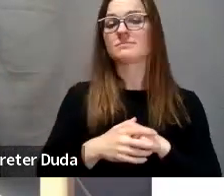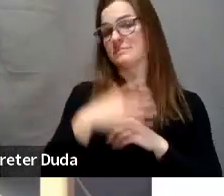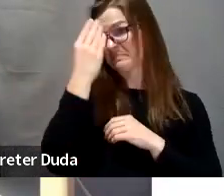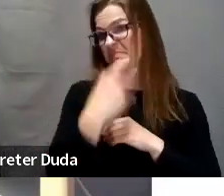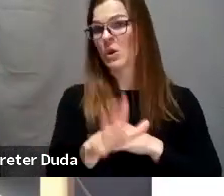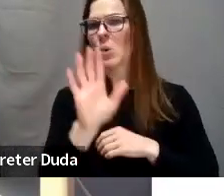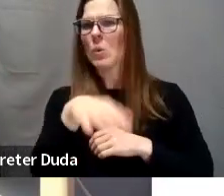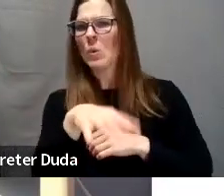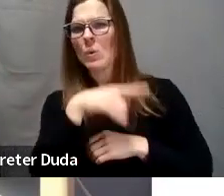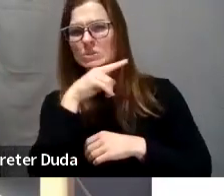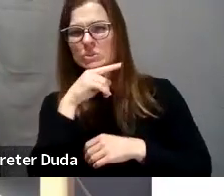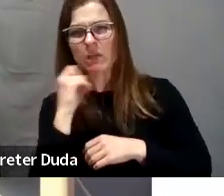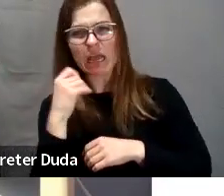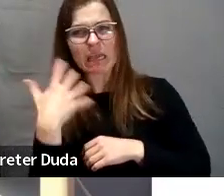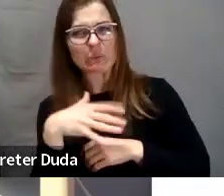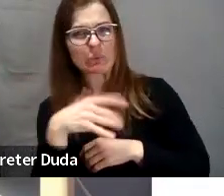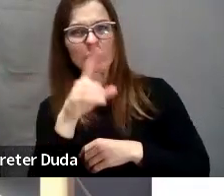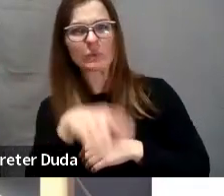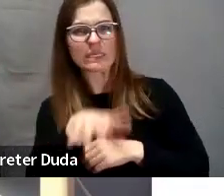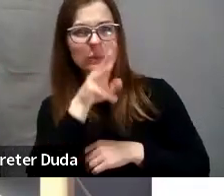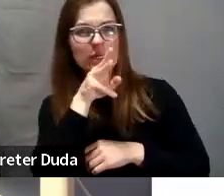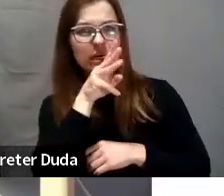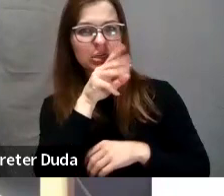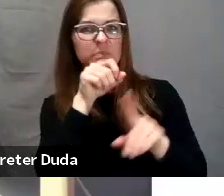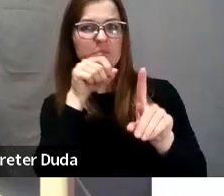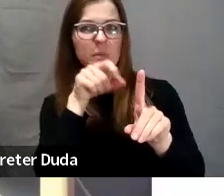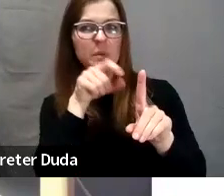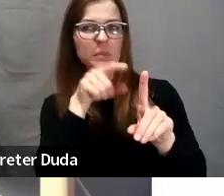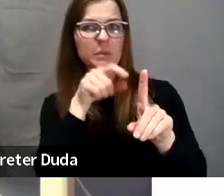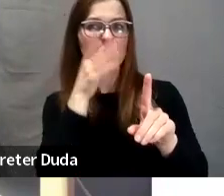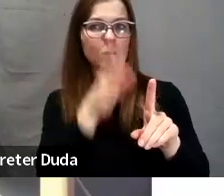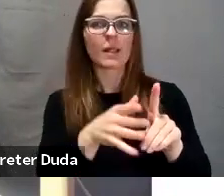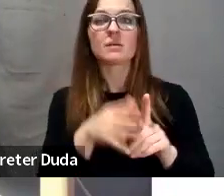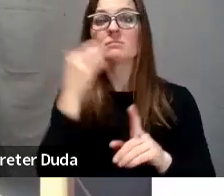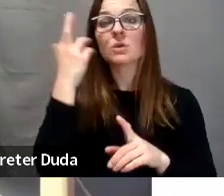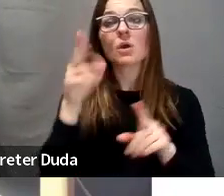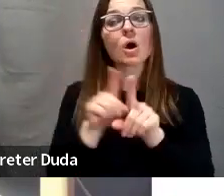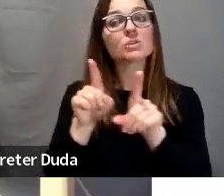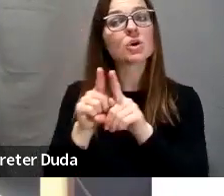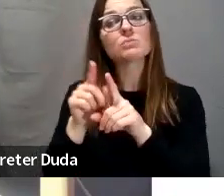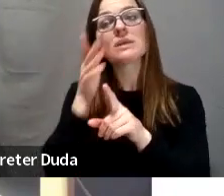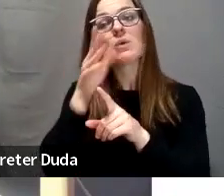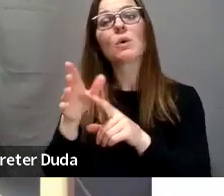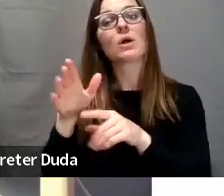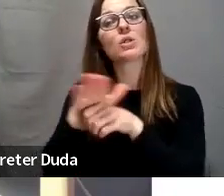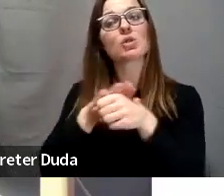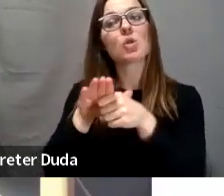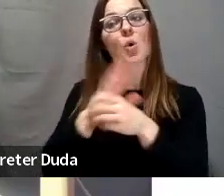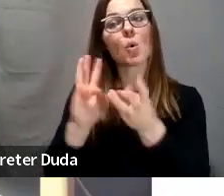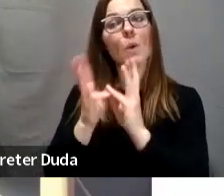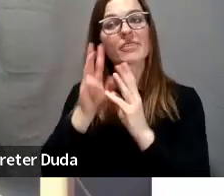to be watered because it senses it pulls the local weather data and is able to